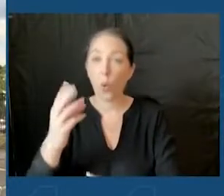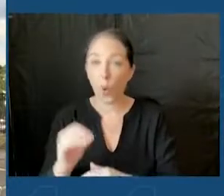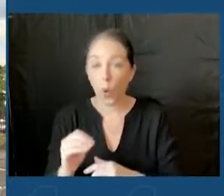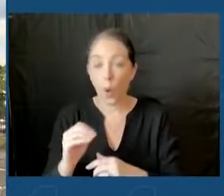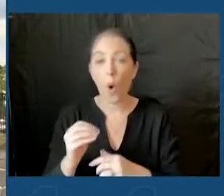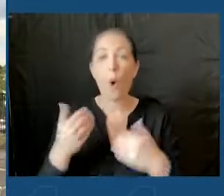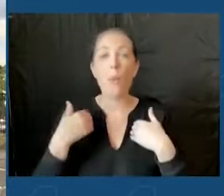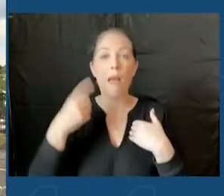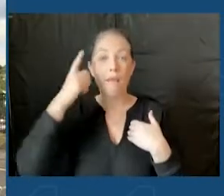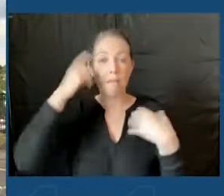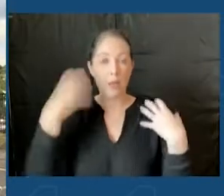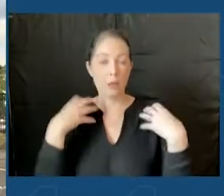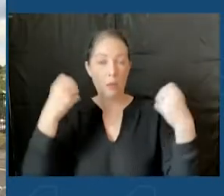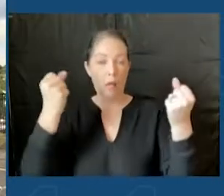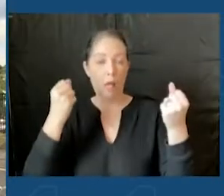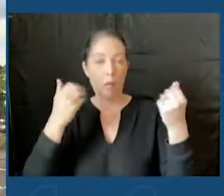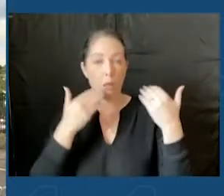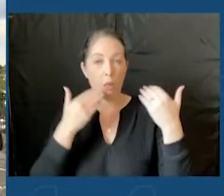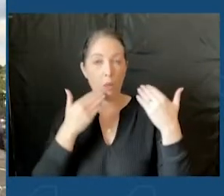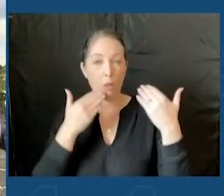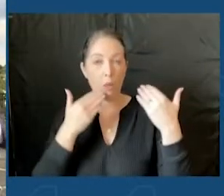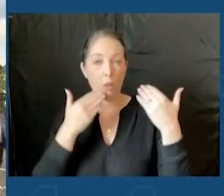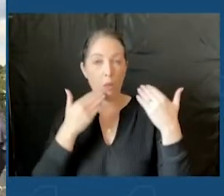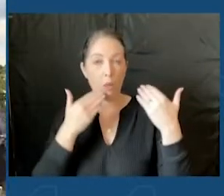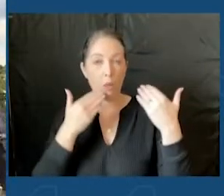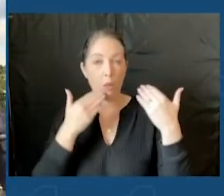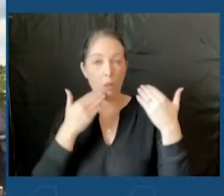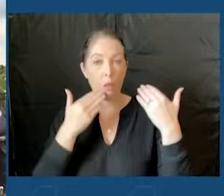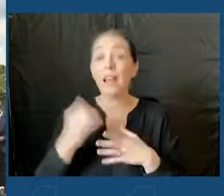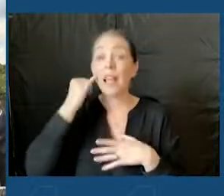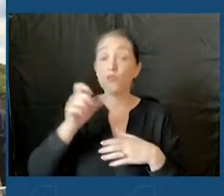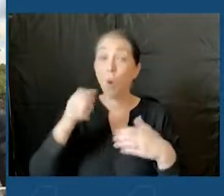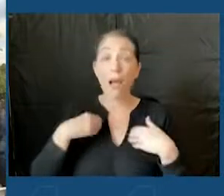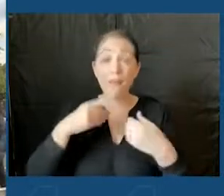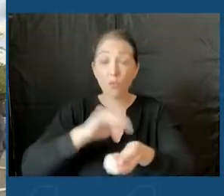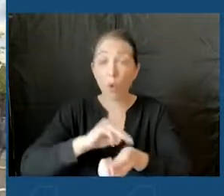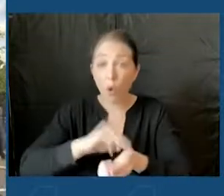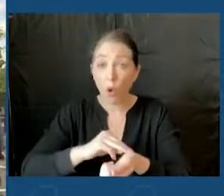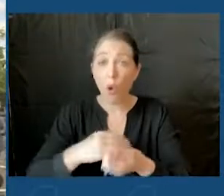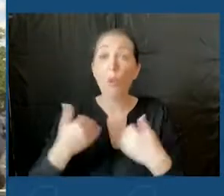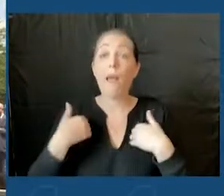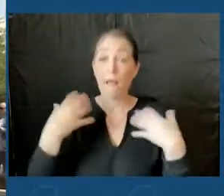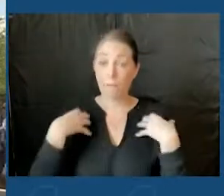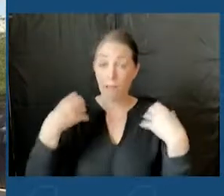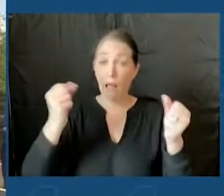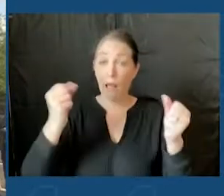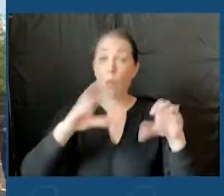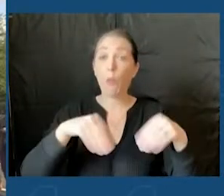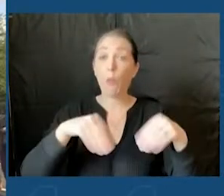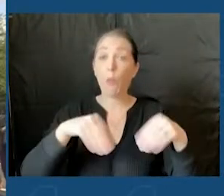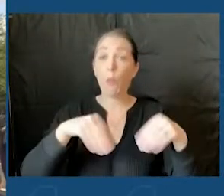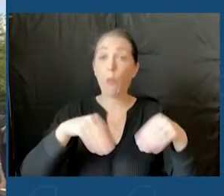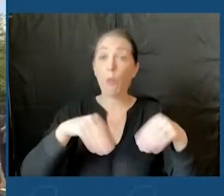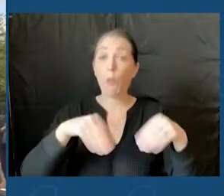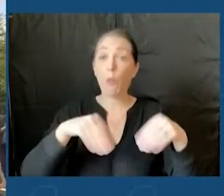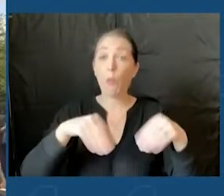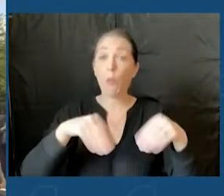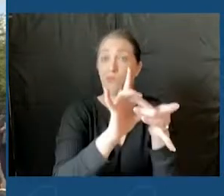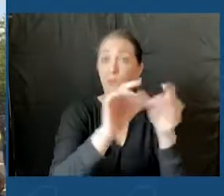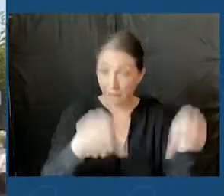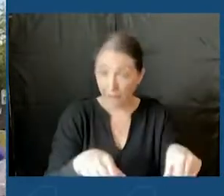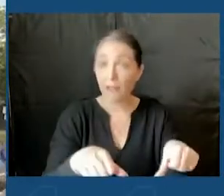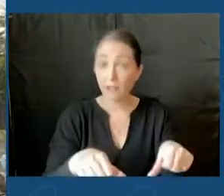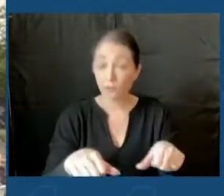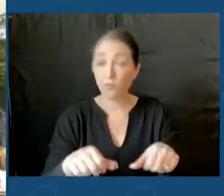care. We're going to connect you if you don't have a health provider. We have someone here to connect you on the spot with your very own